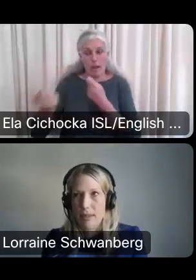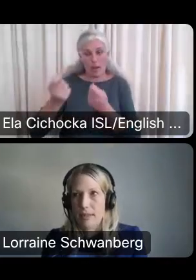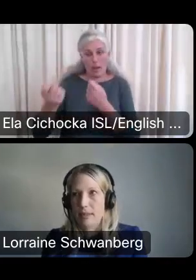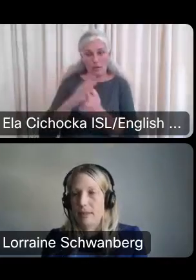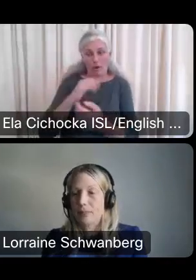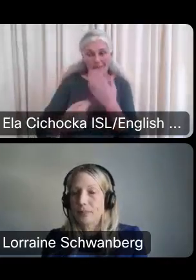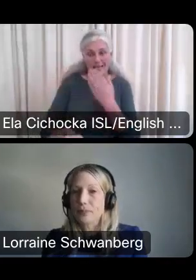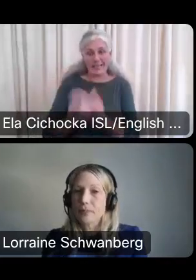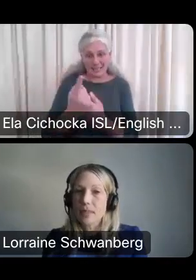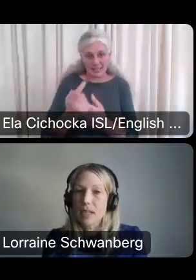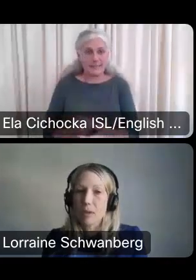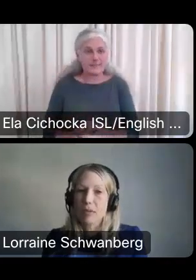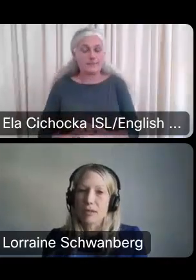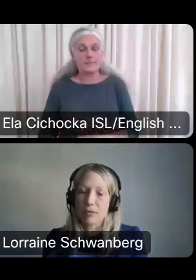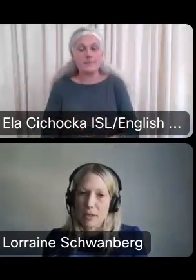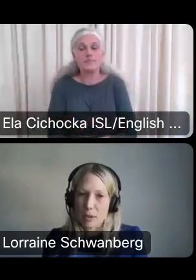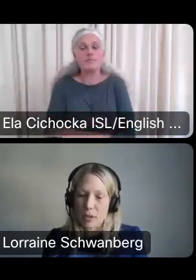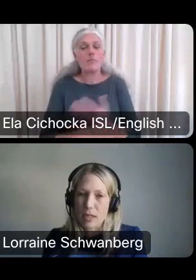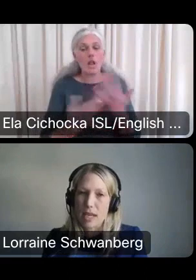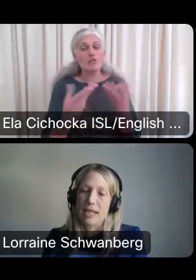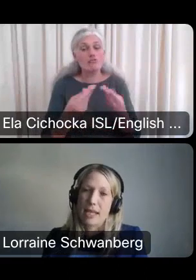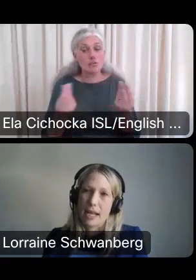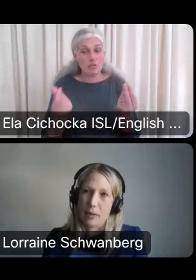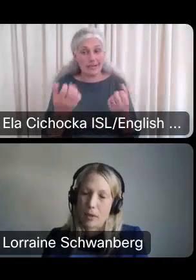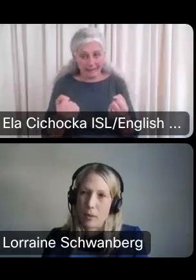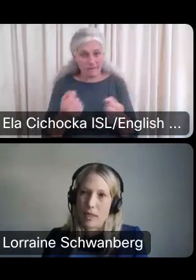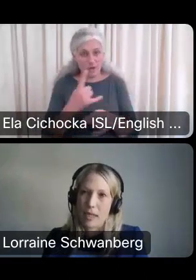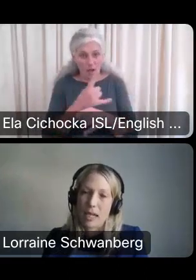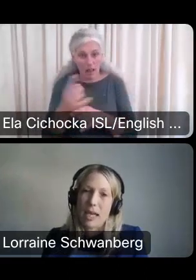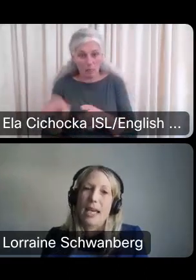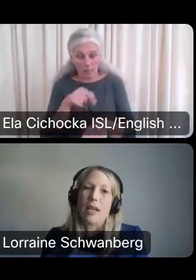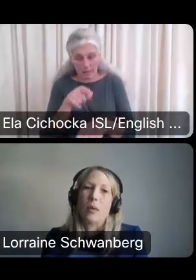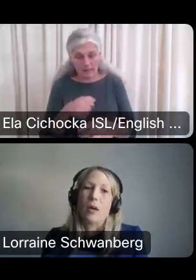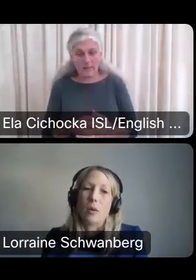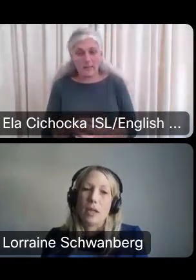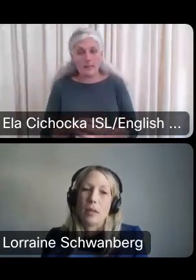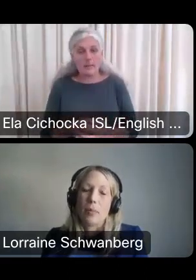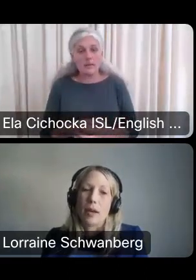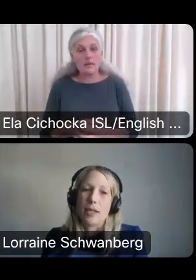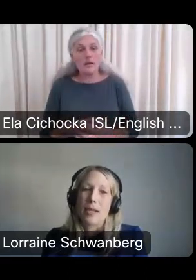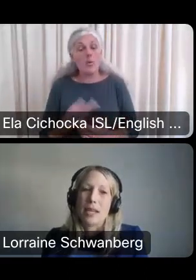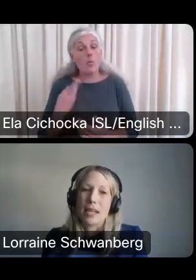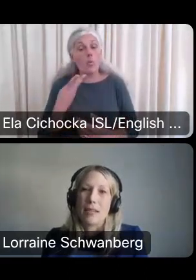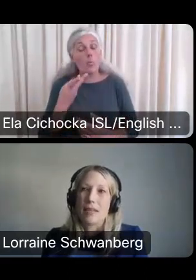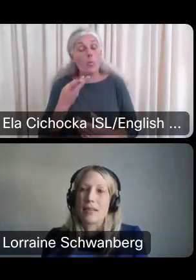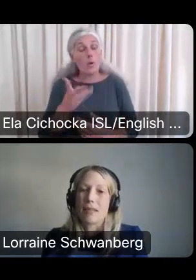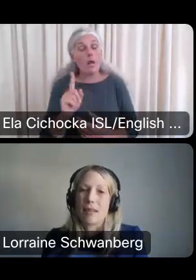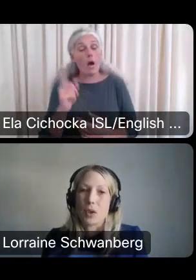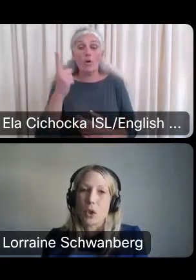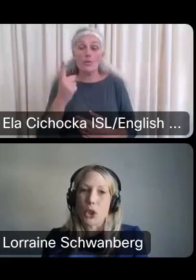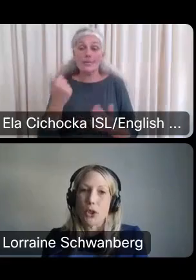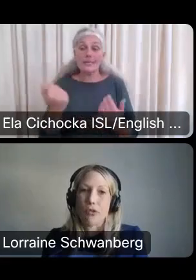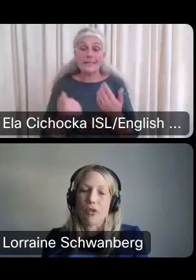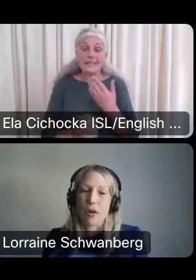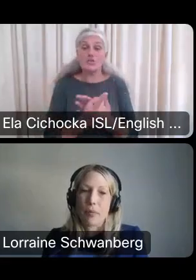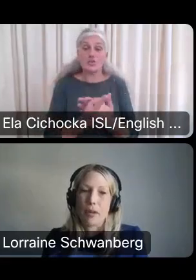notifiable incident. We have lots of resources to help you with that. It will only apply to any incidents that